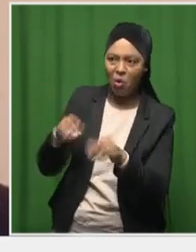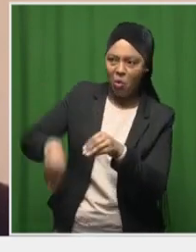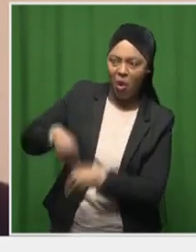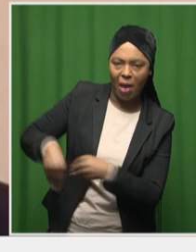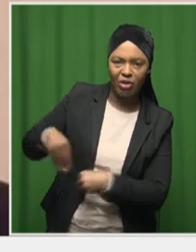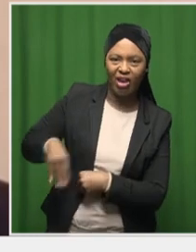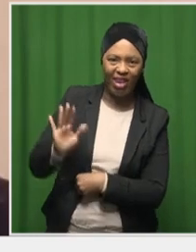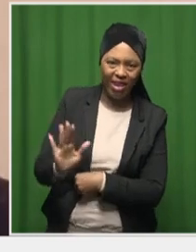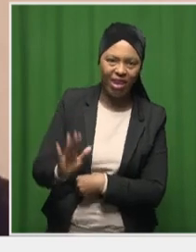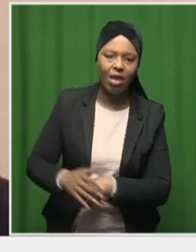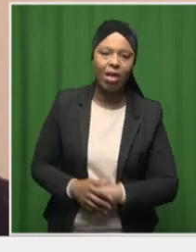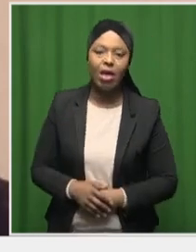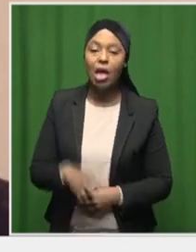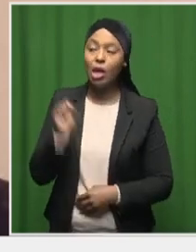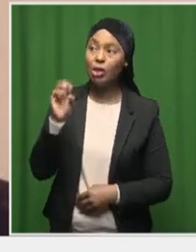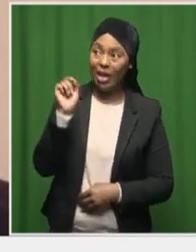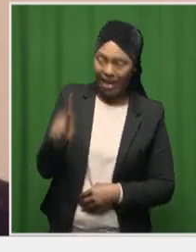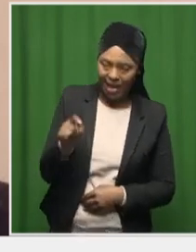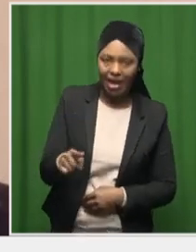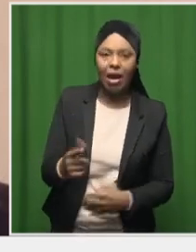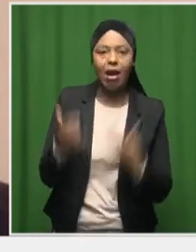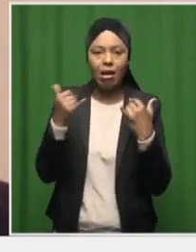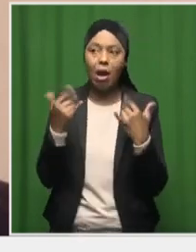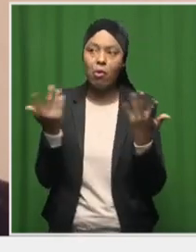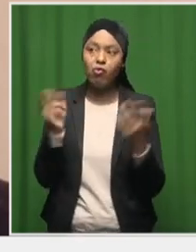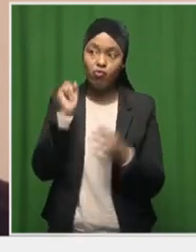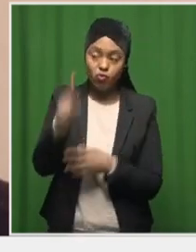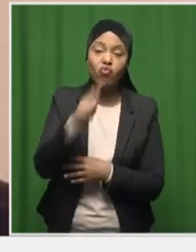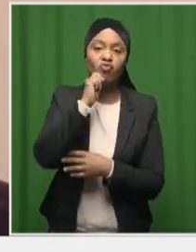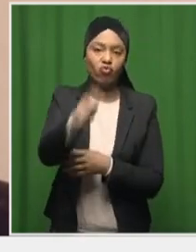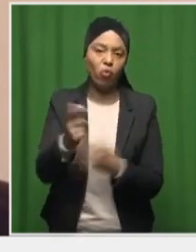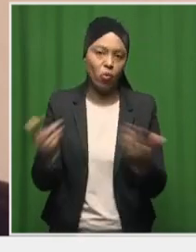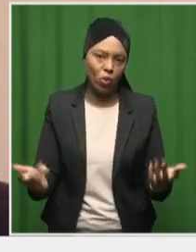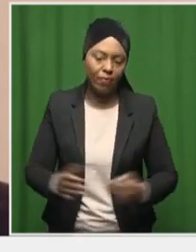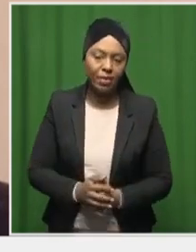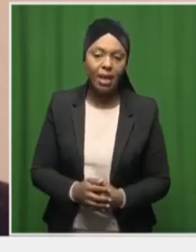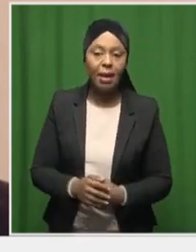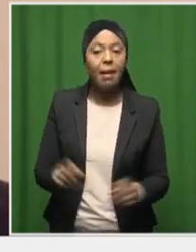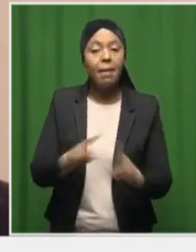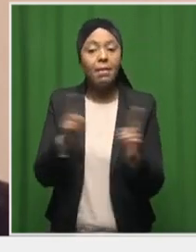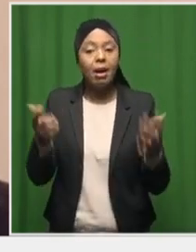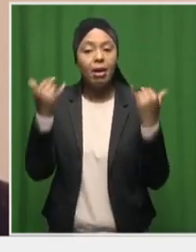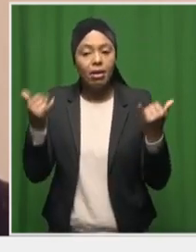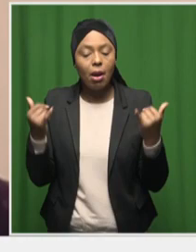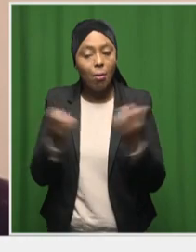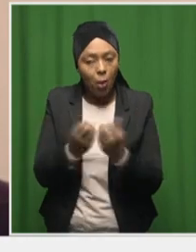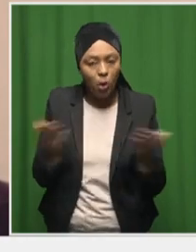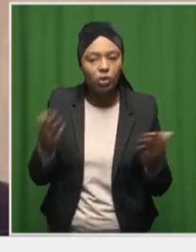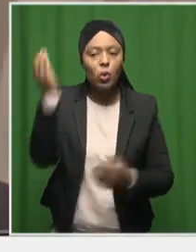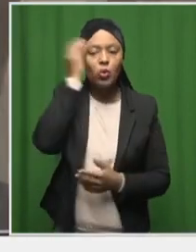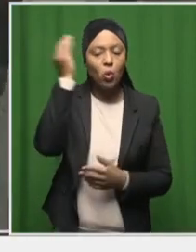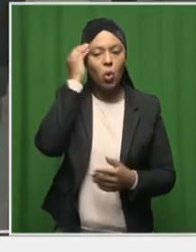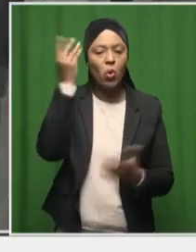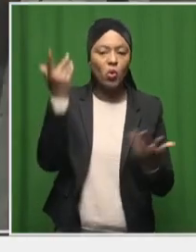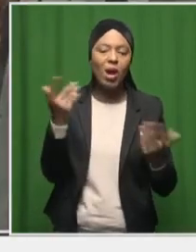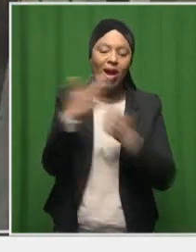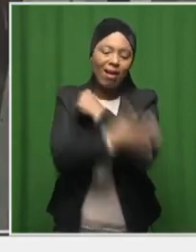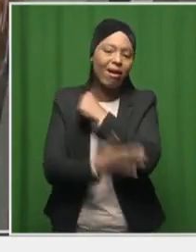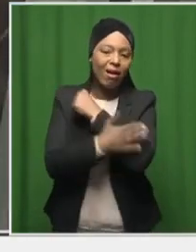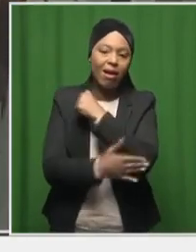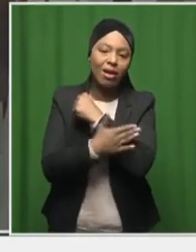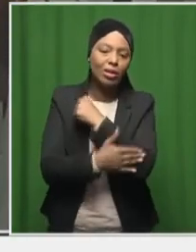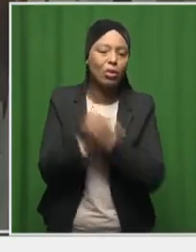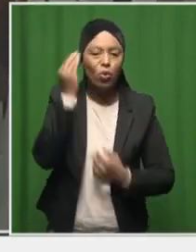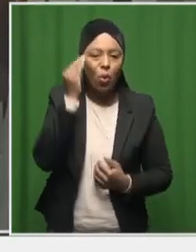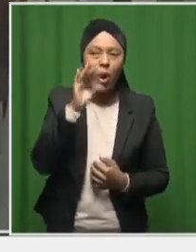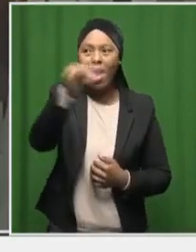corrupt. So that is the irony of it. And down, deep down, we know it as a nation. We've seen that